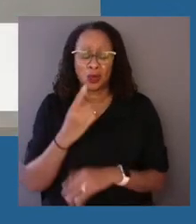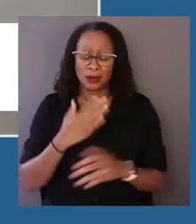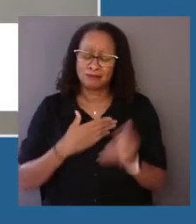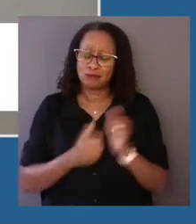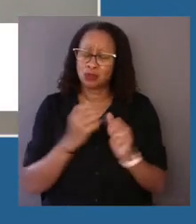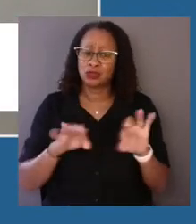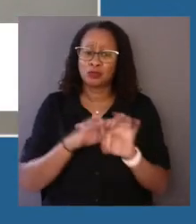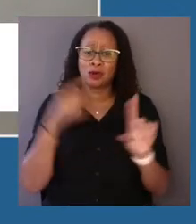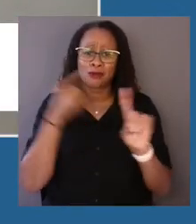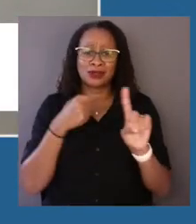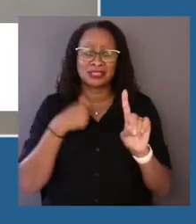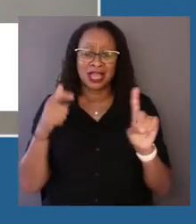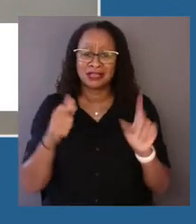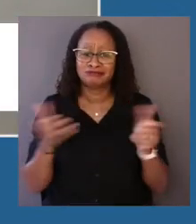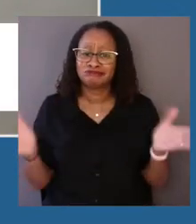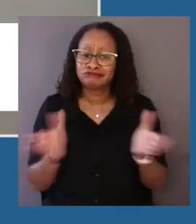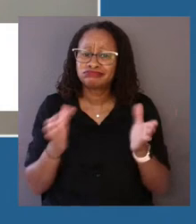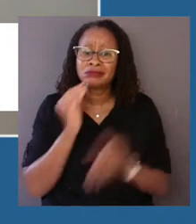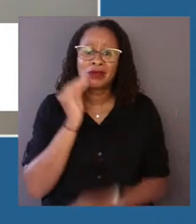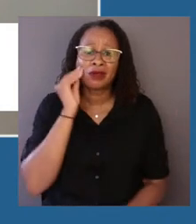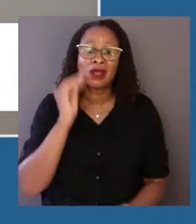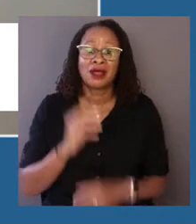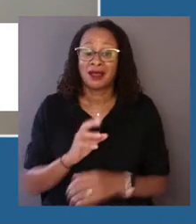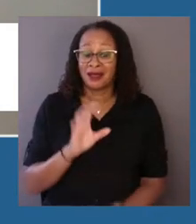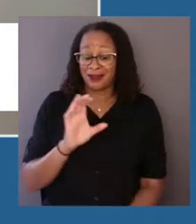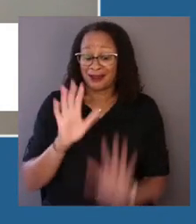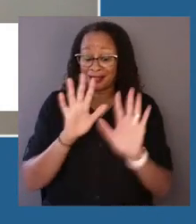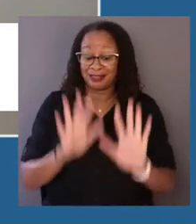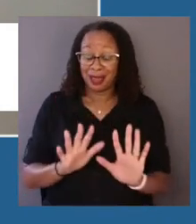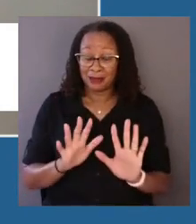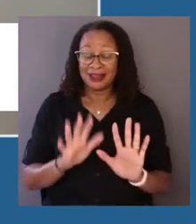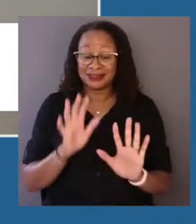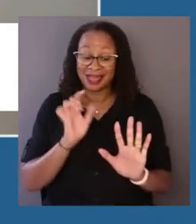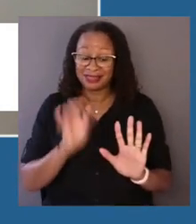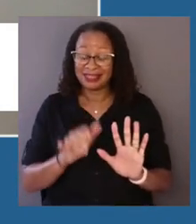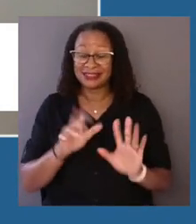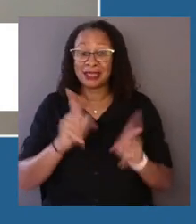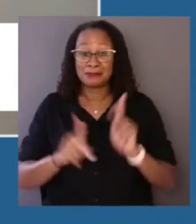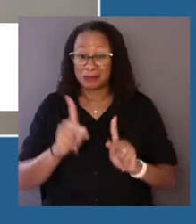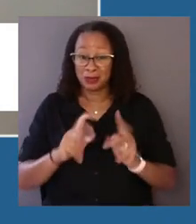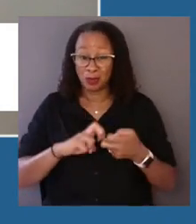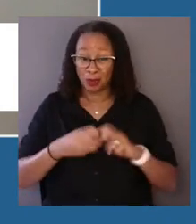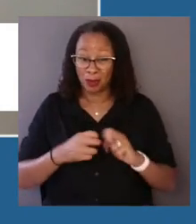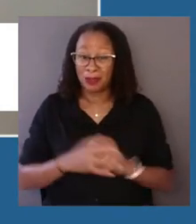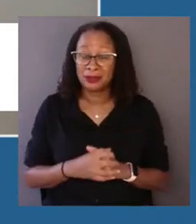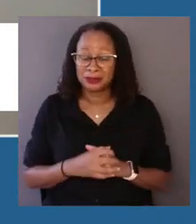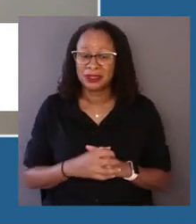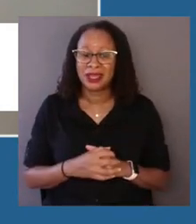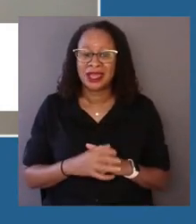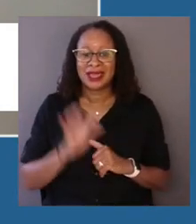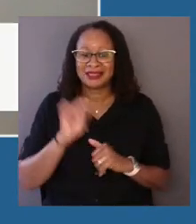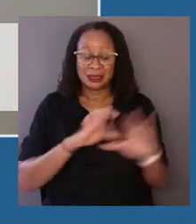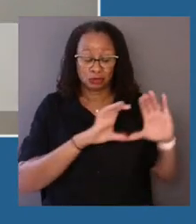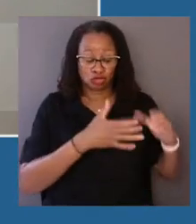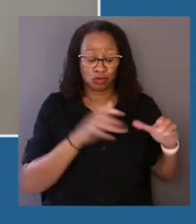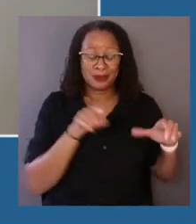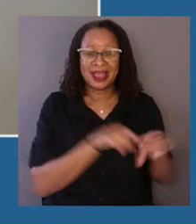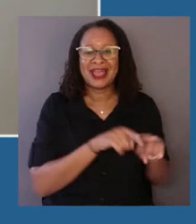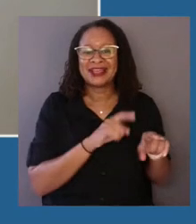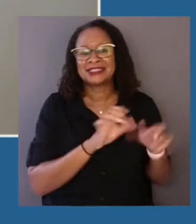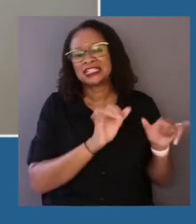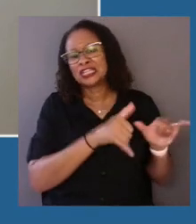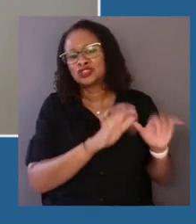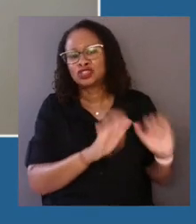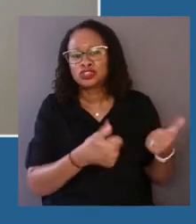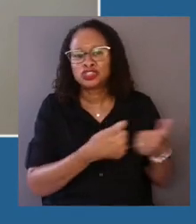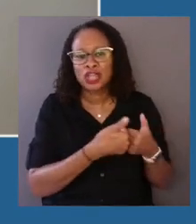the climate crisis is fundamentally a people problem. You know, it's been kind of categorized as an engineering challenge or